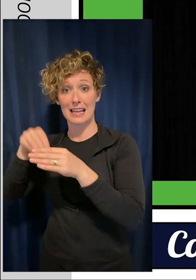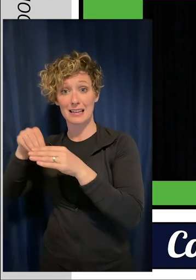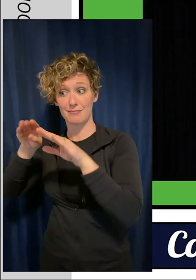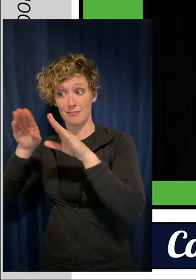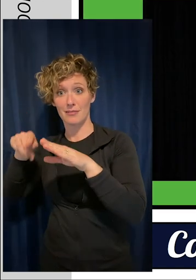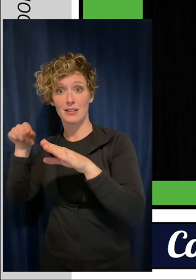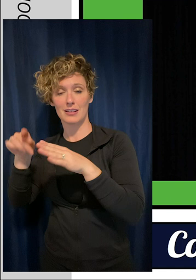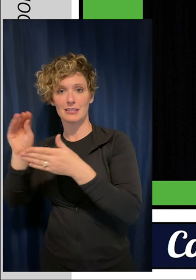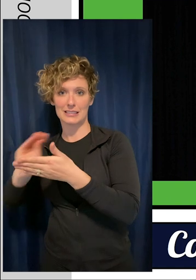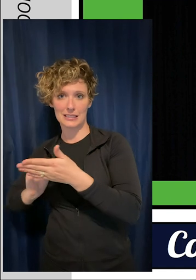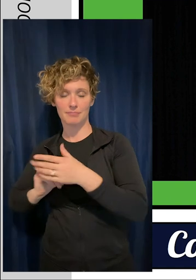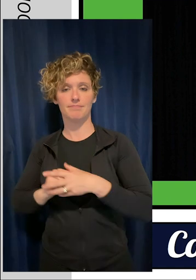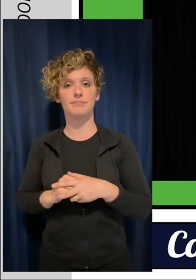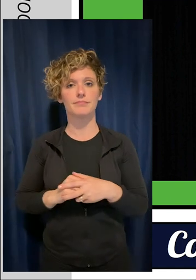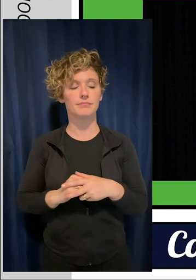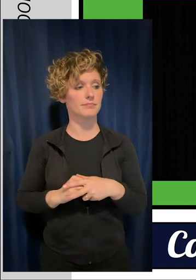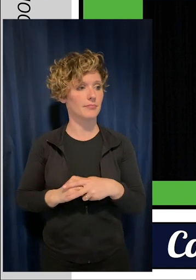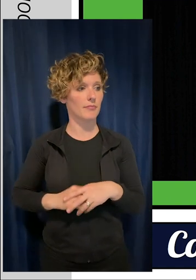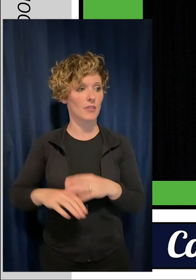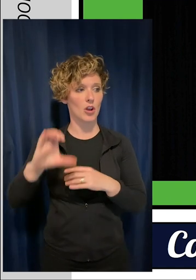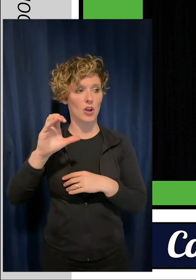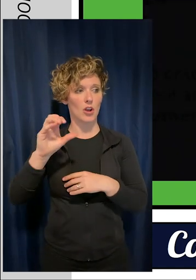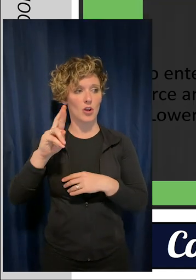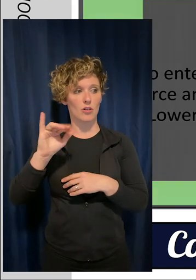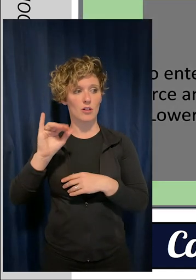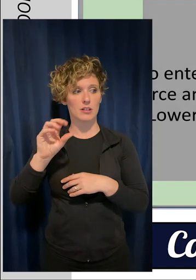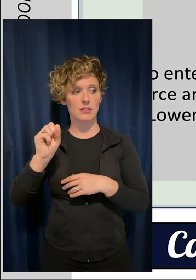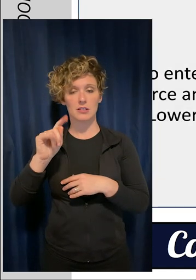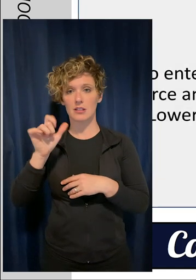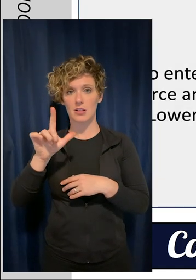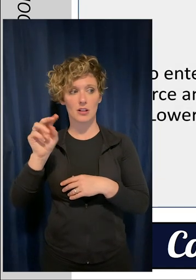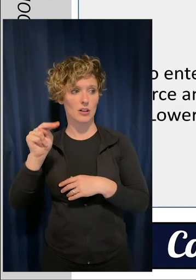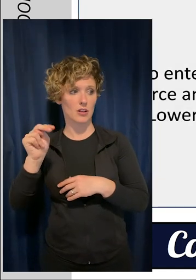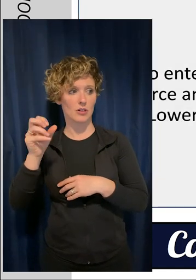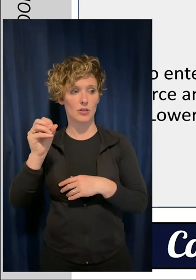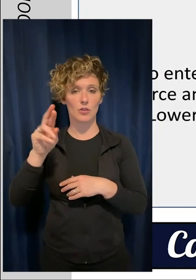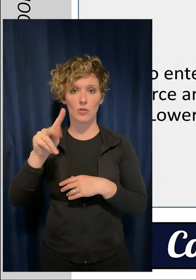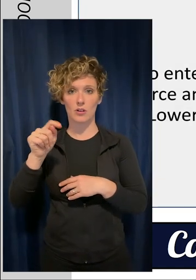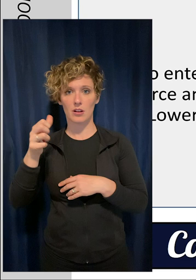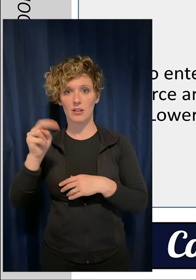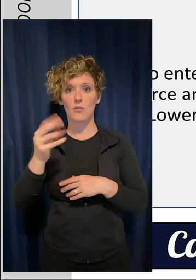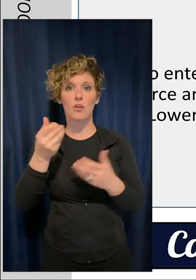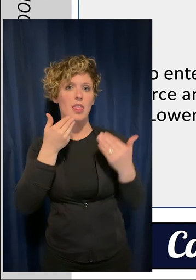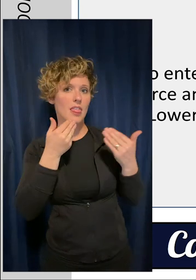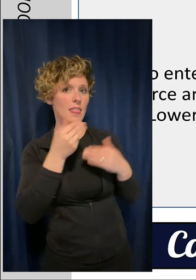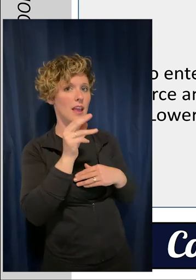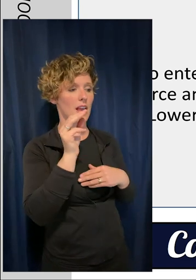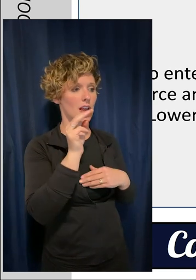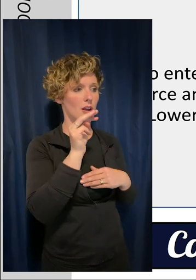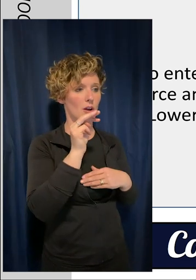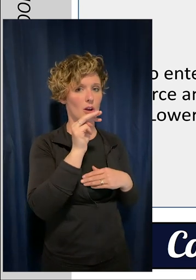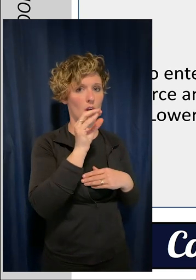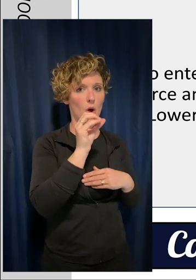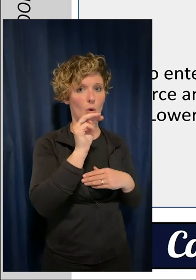Crystal Norton would like to thank her Oma for her support. In the future, Crystal plans to enter the workforce and move to the